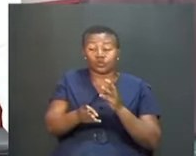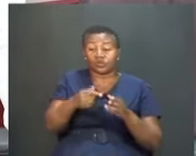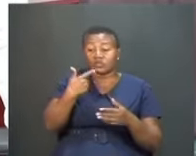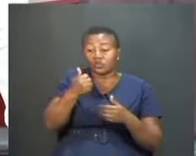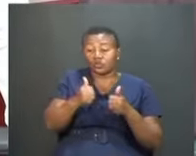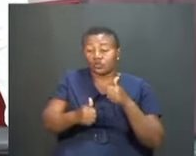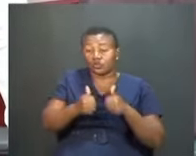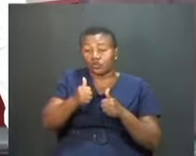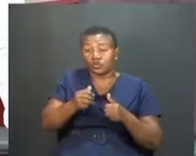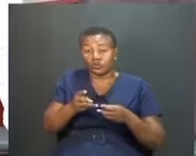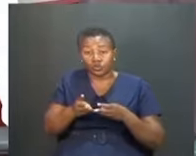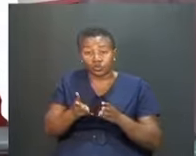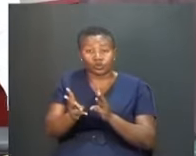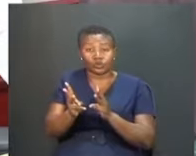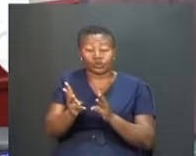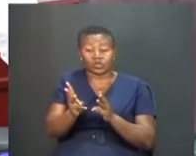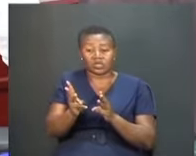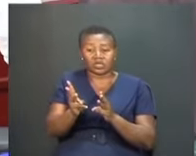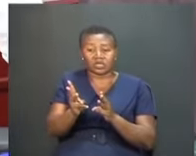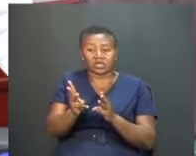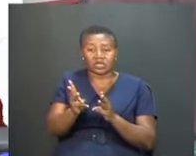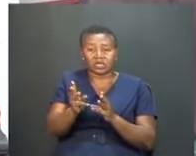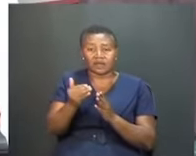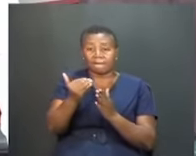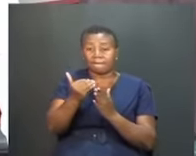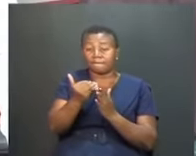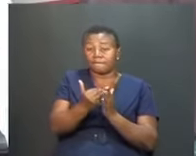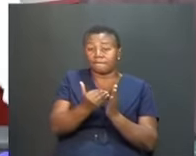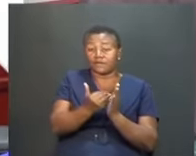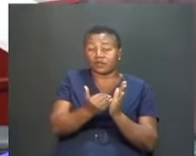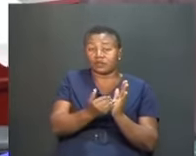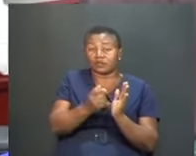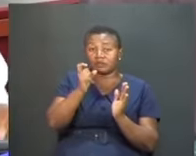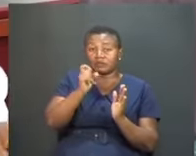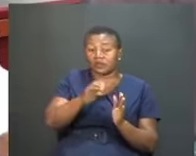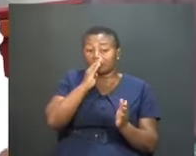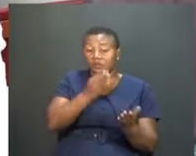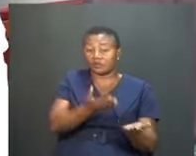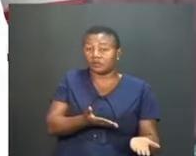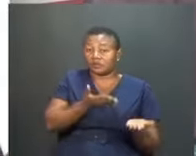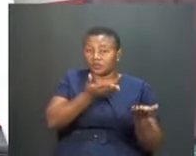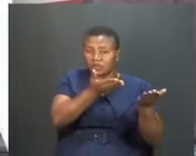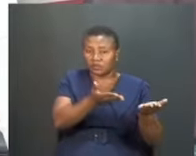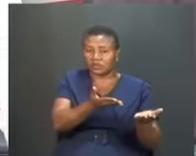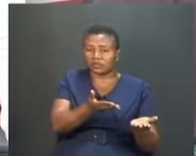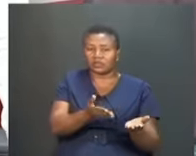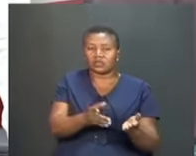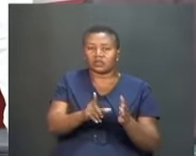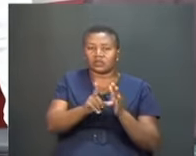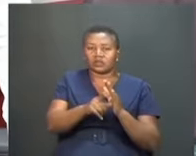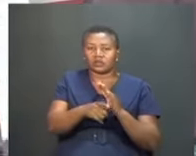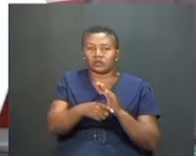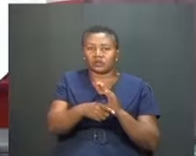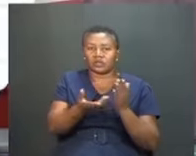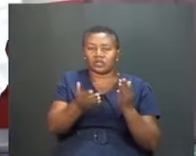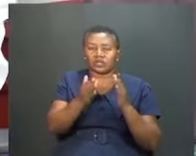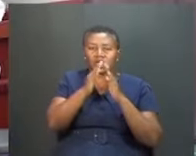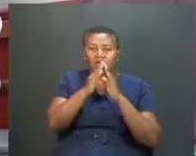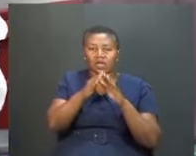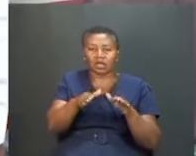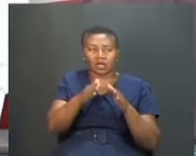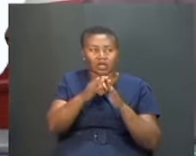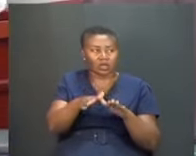the budget is to be presented, then indeed the House will be bound by that clarity